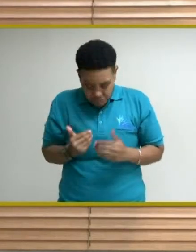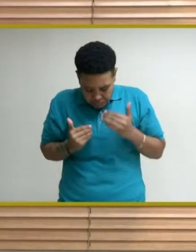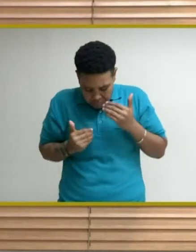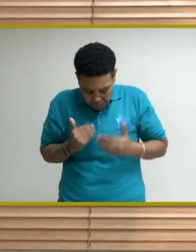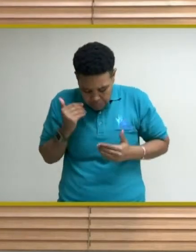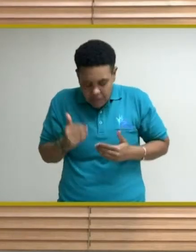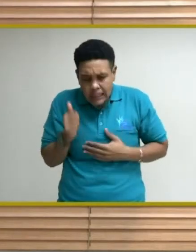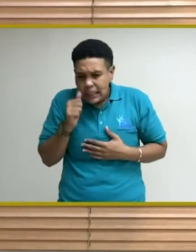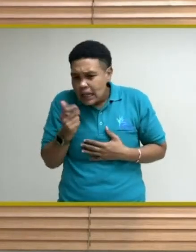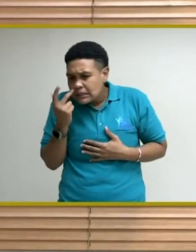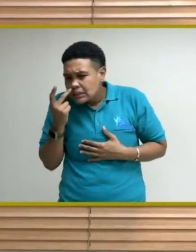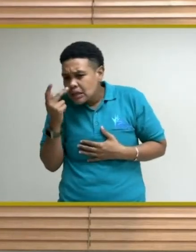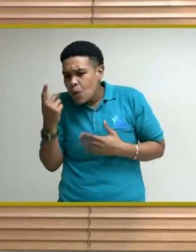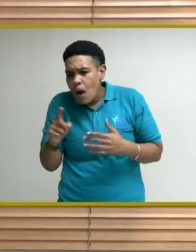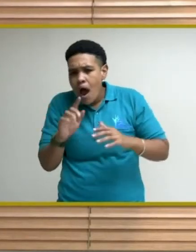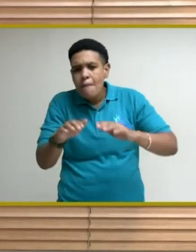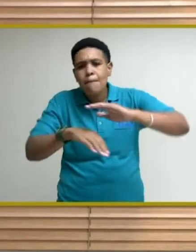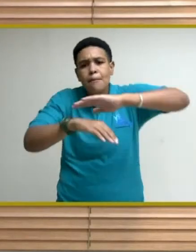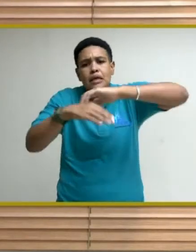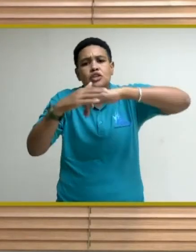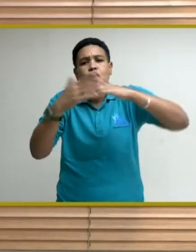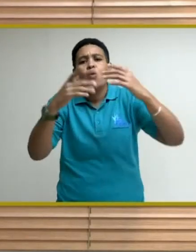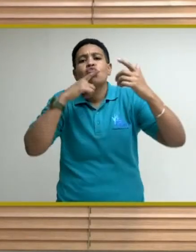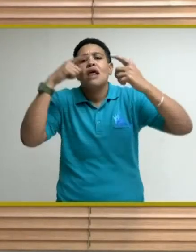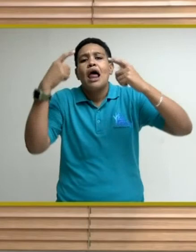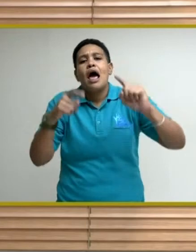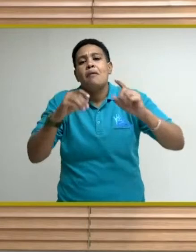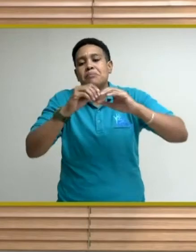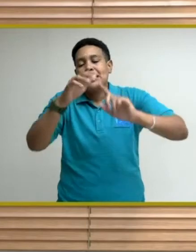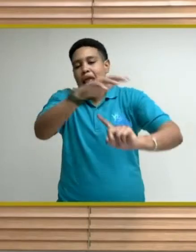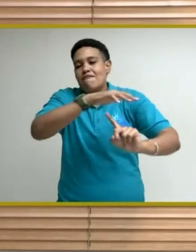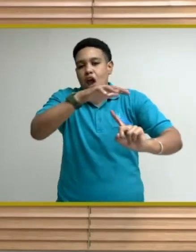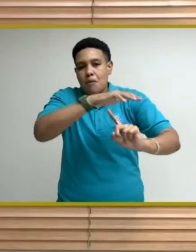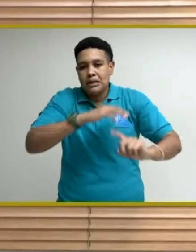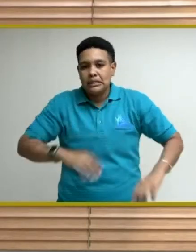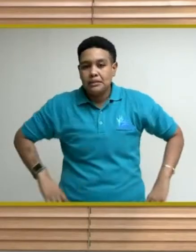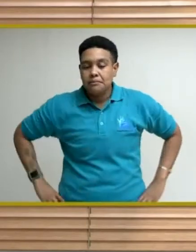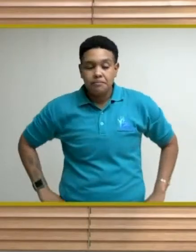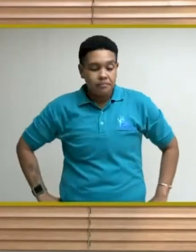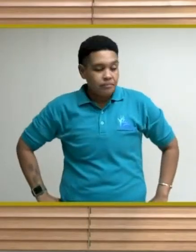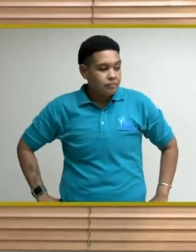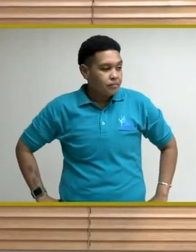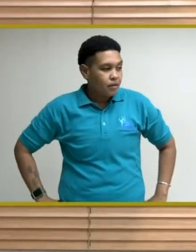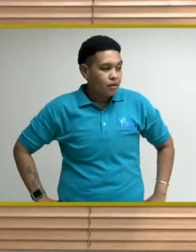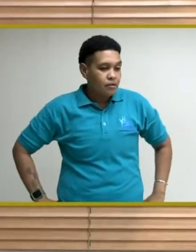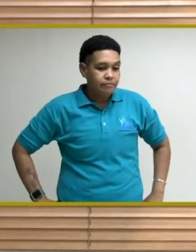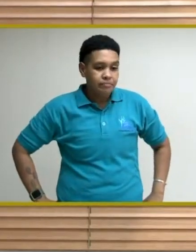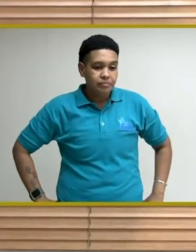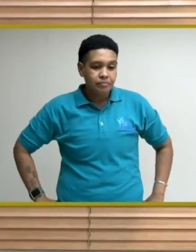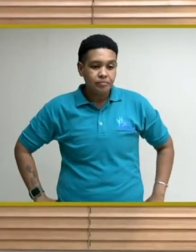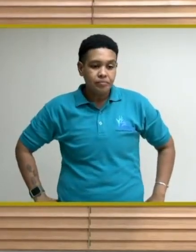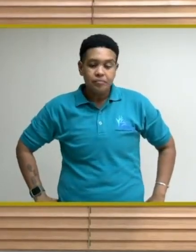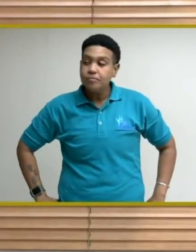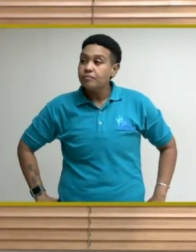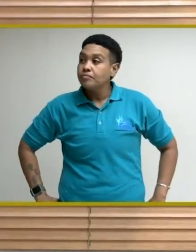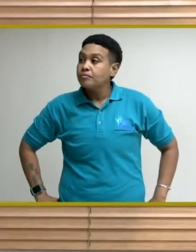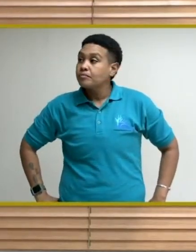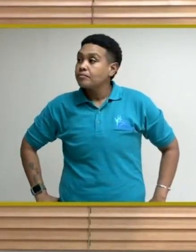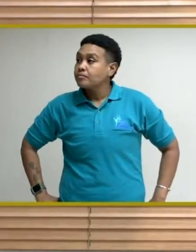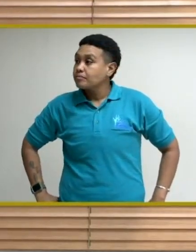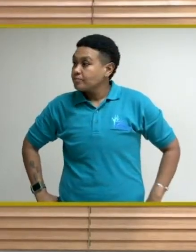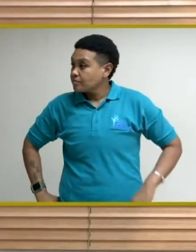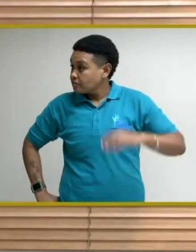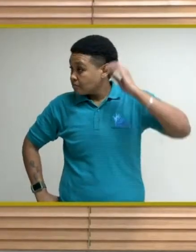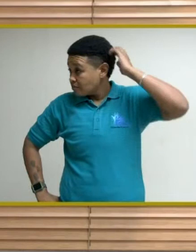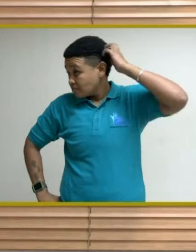day at a time, 1 week at a time, based on what is happening in the environment. Next. Thanks, Minister. I'm going to go to